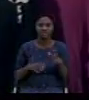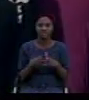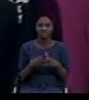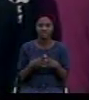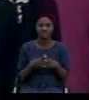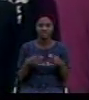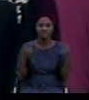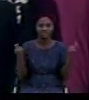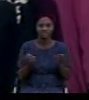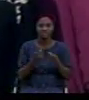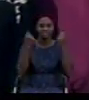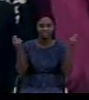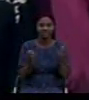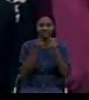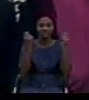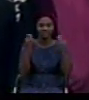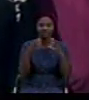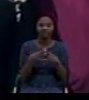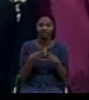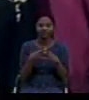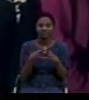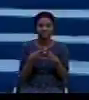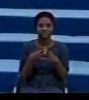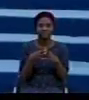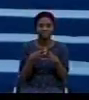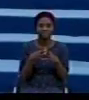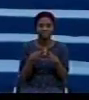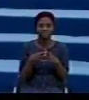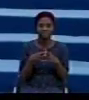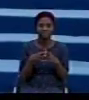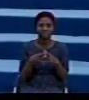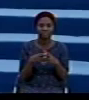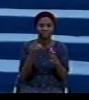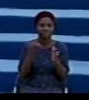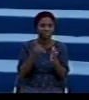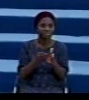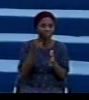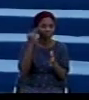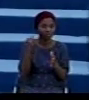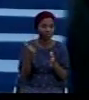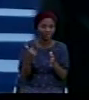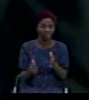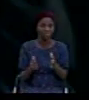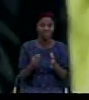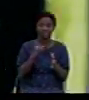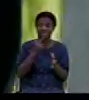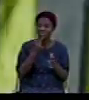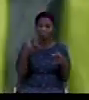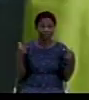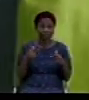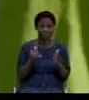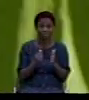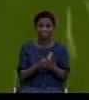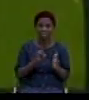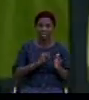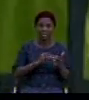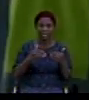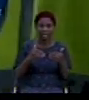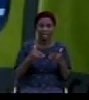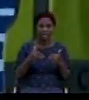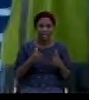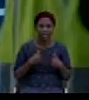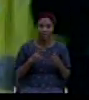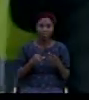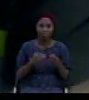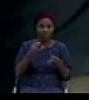Hallelujah. Praise the Lord. Okay. It was a serious pain that I had to, you know, wait in the night